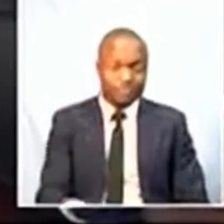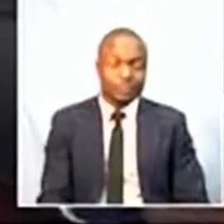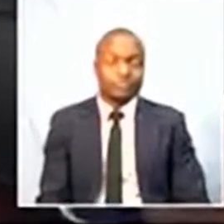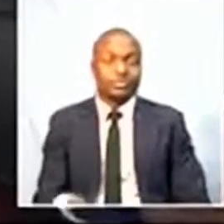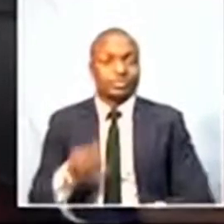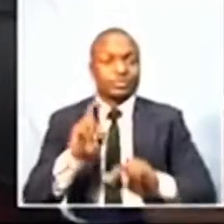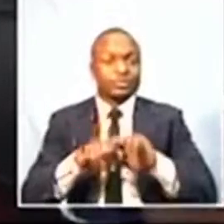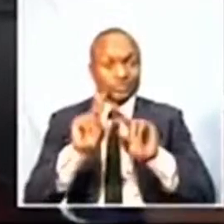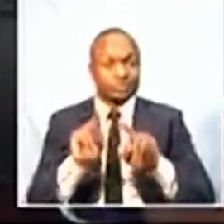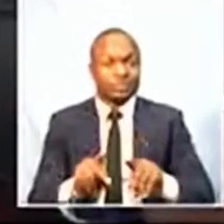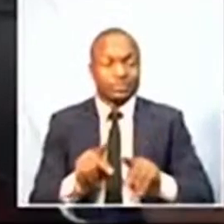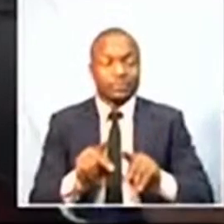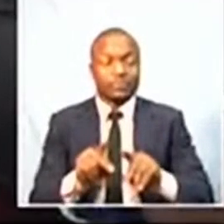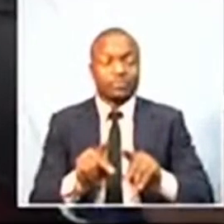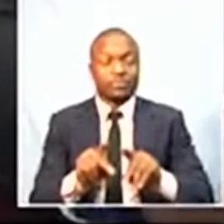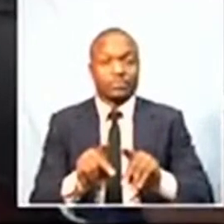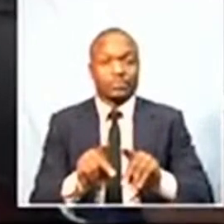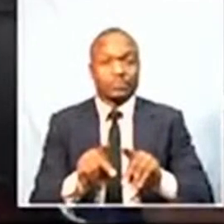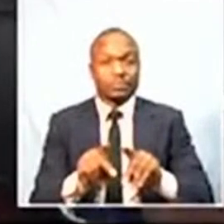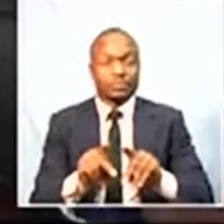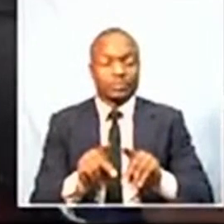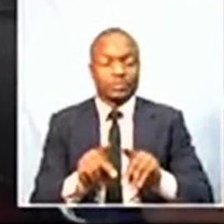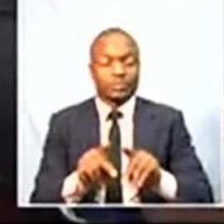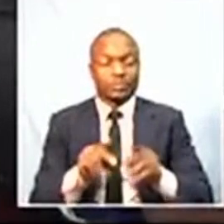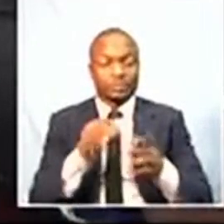Chair, the assumption that